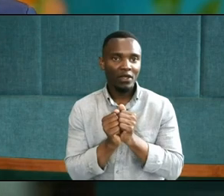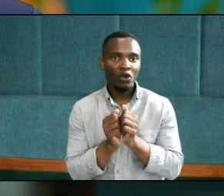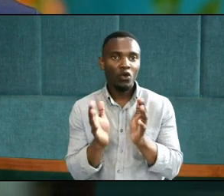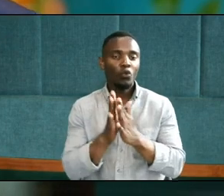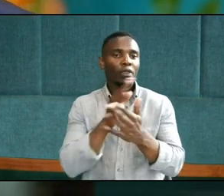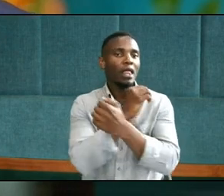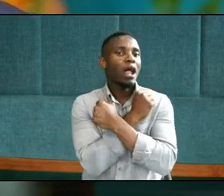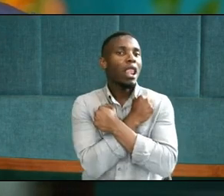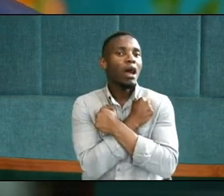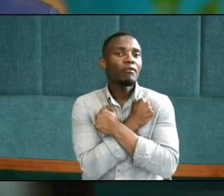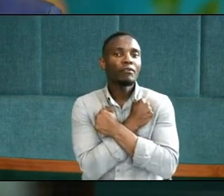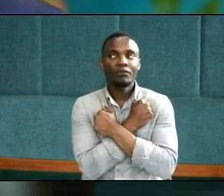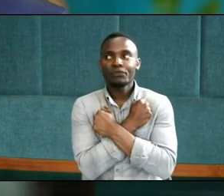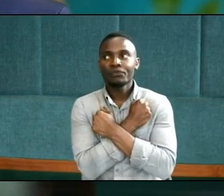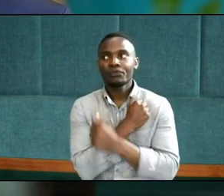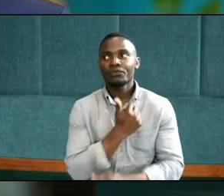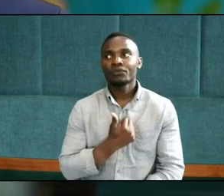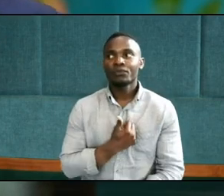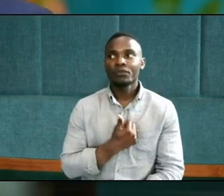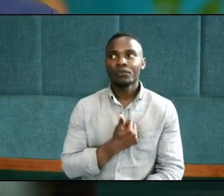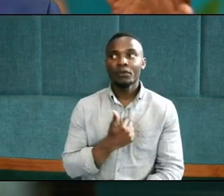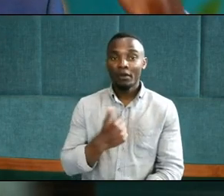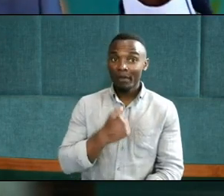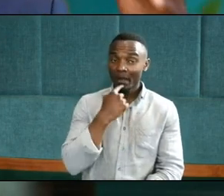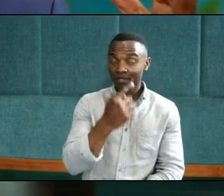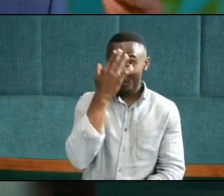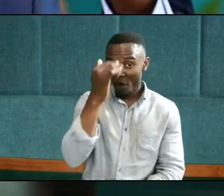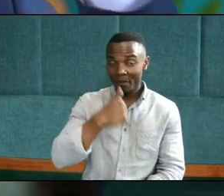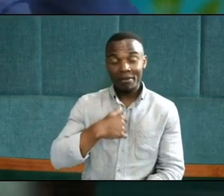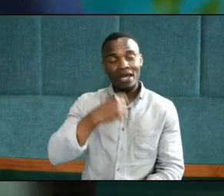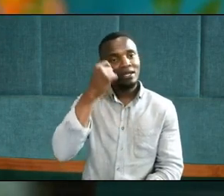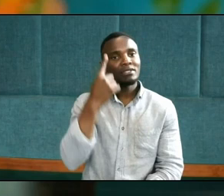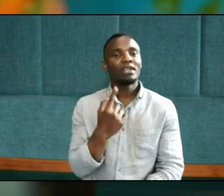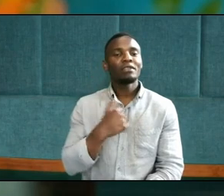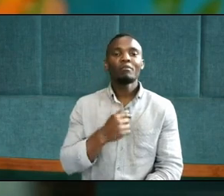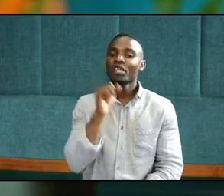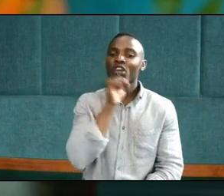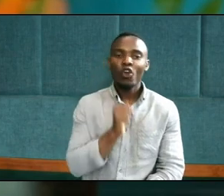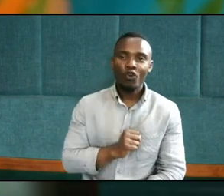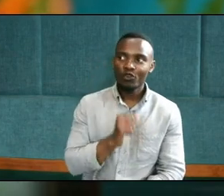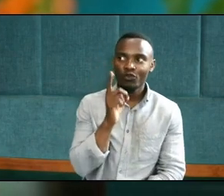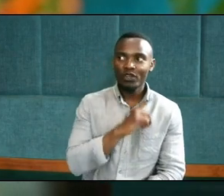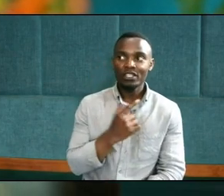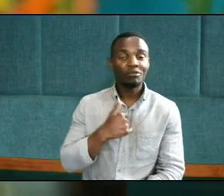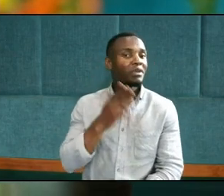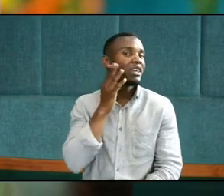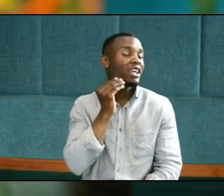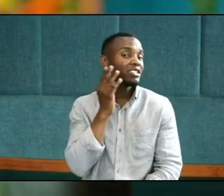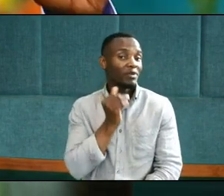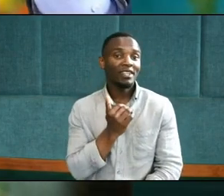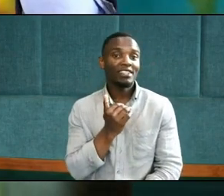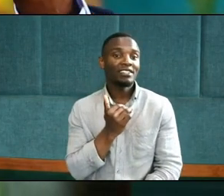brotherly what? Love. I'm commenting because I know what's going on. I'm Mzee, you can see me. Okay, my sinners are here, but I'm Mzee also in my own